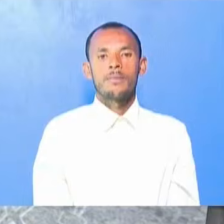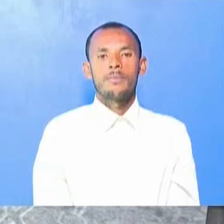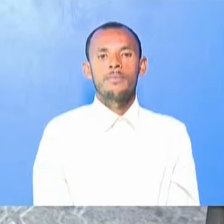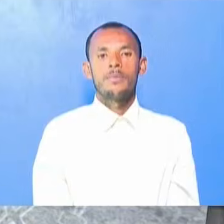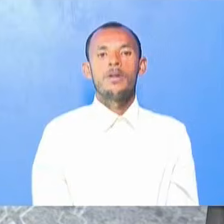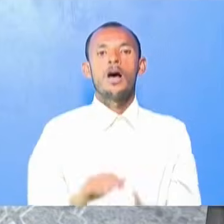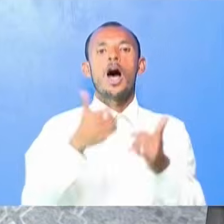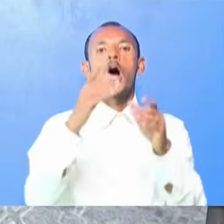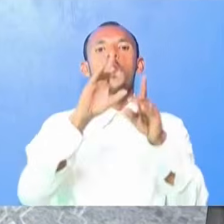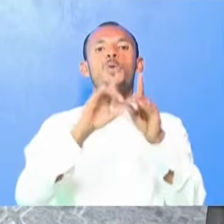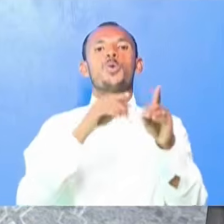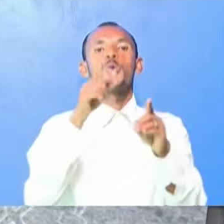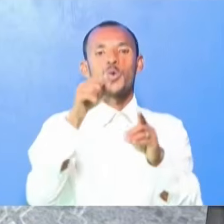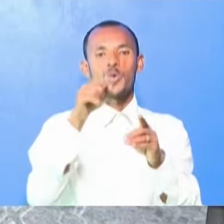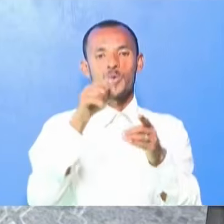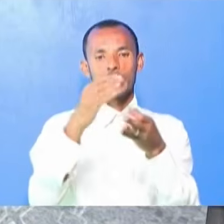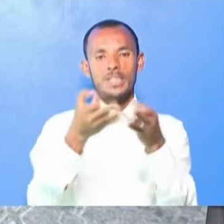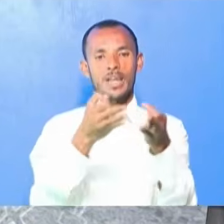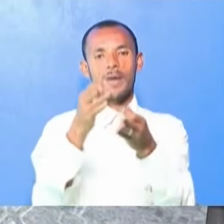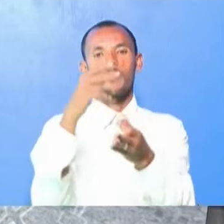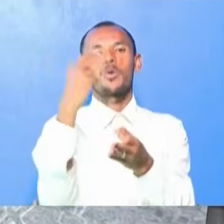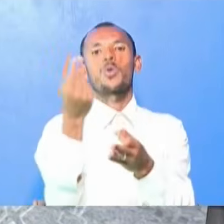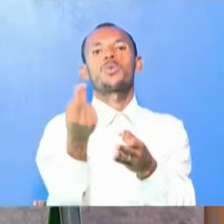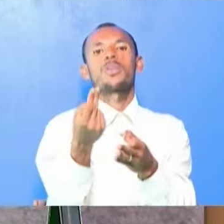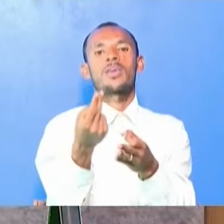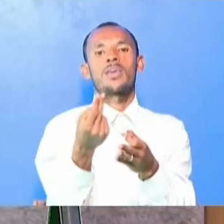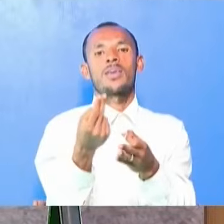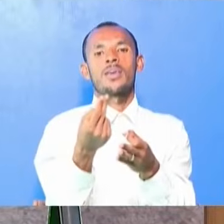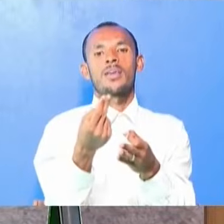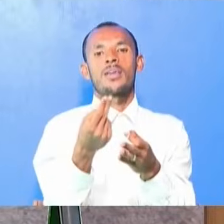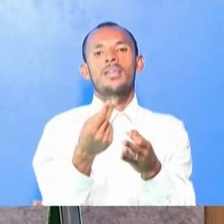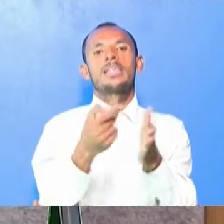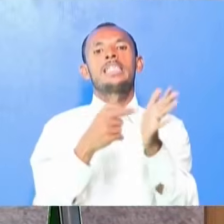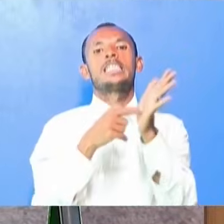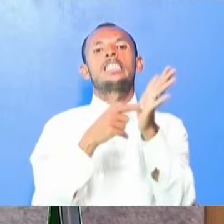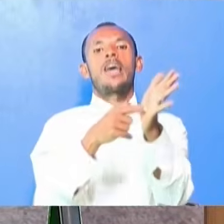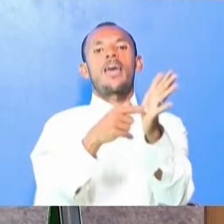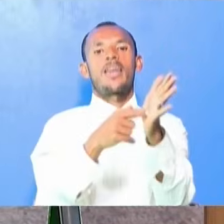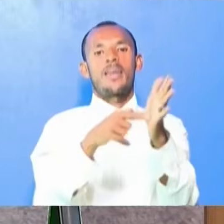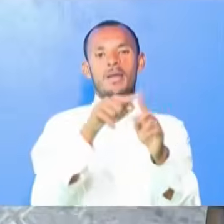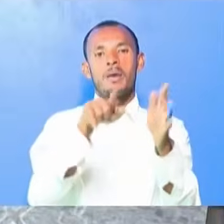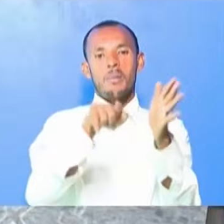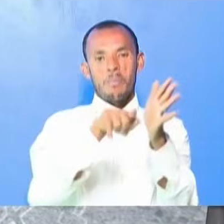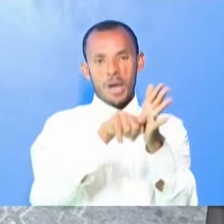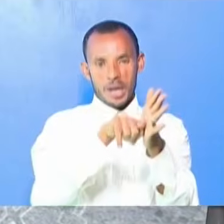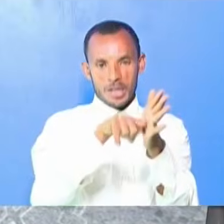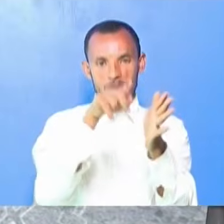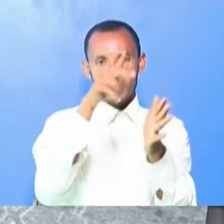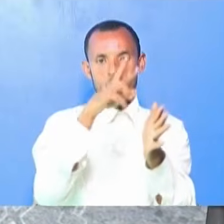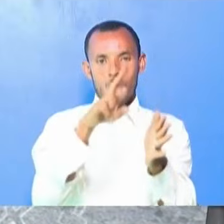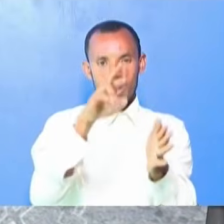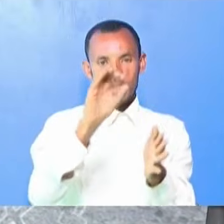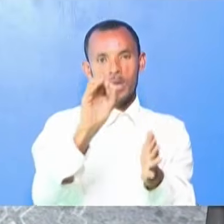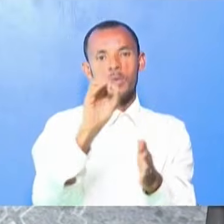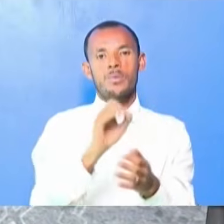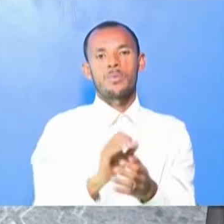How do you describe this? Using a sign plus minus together with a number. That